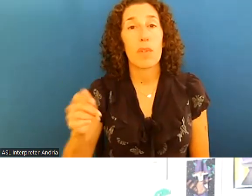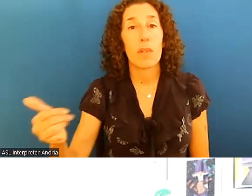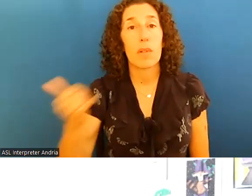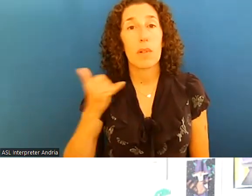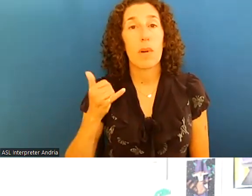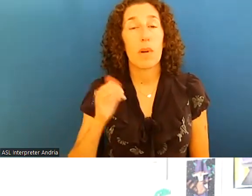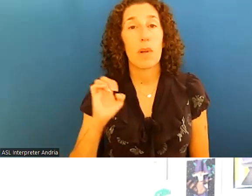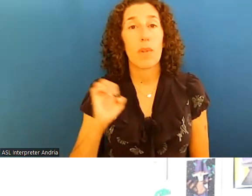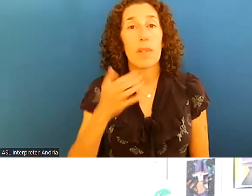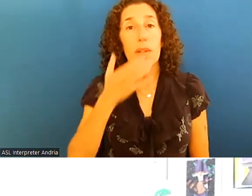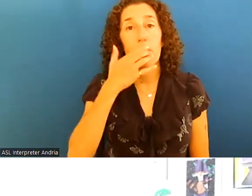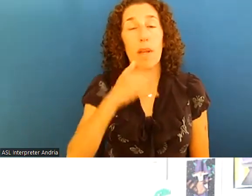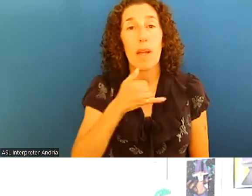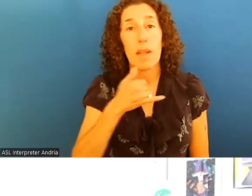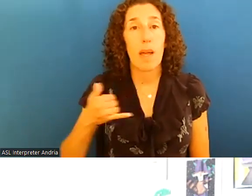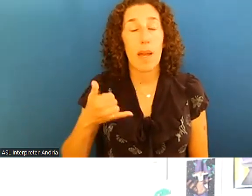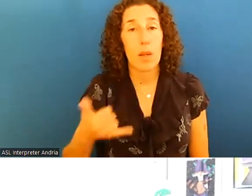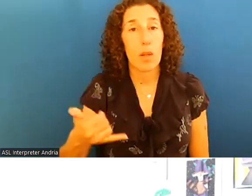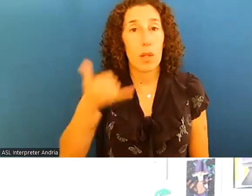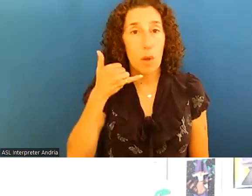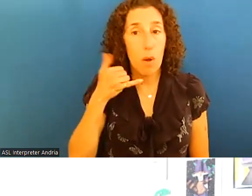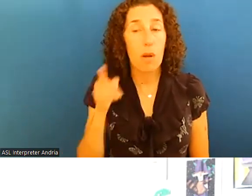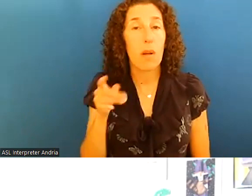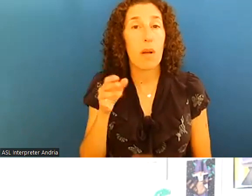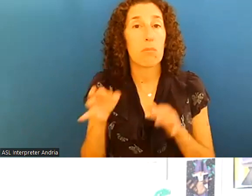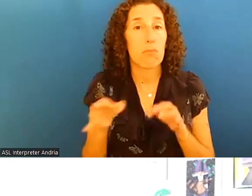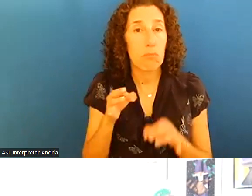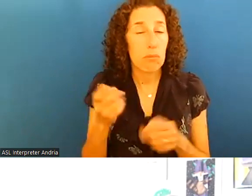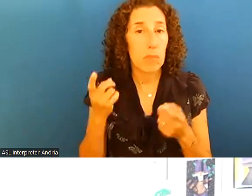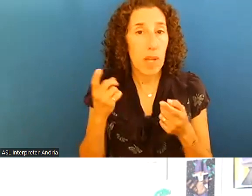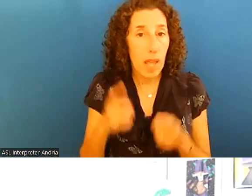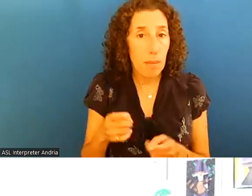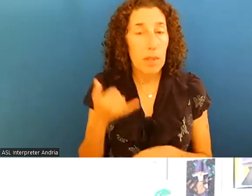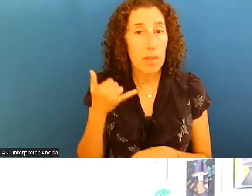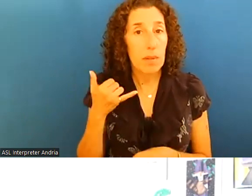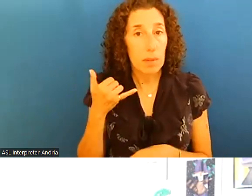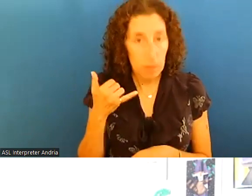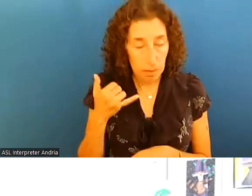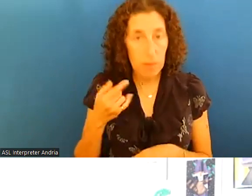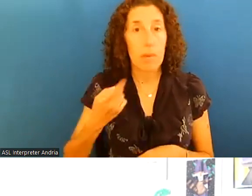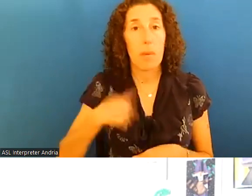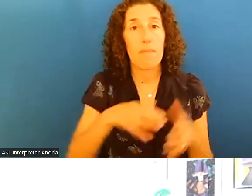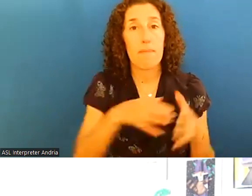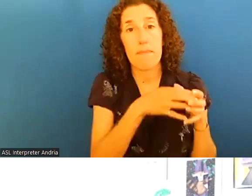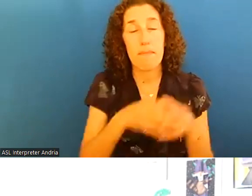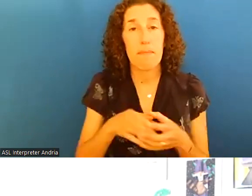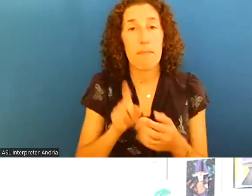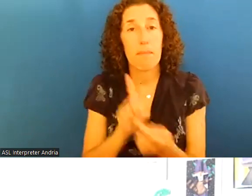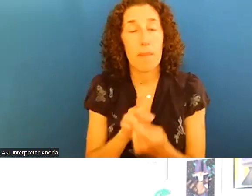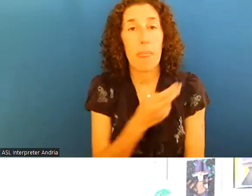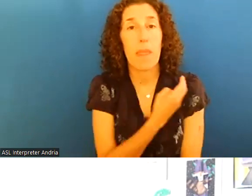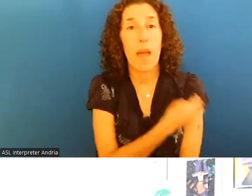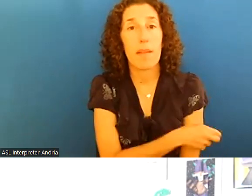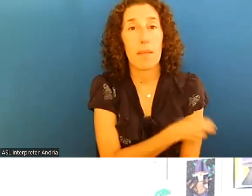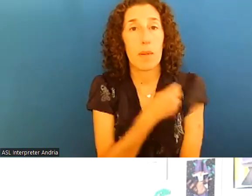line, give us a little bit of background information, and we'll all meet at the hospital for the exam. Sometimes the exam has to be